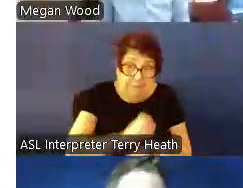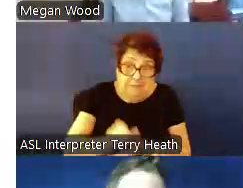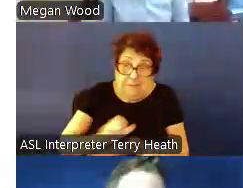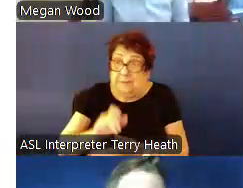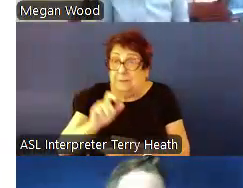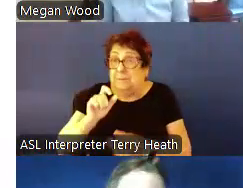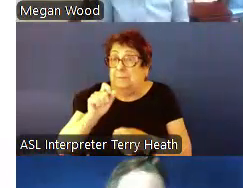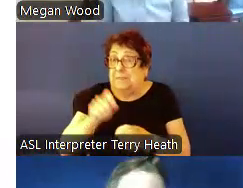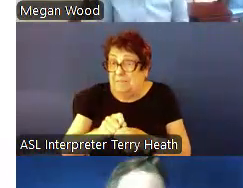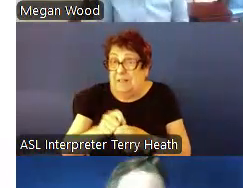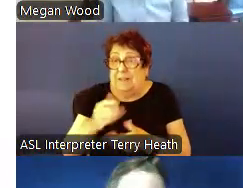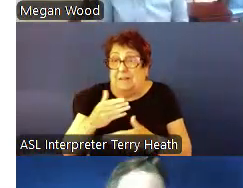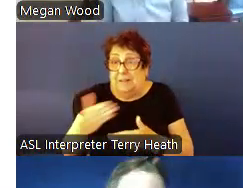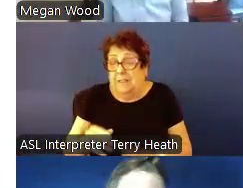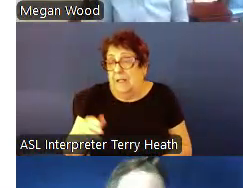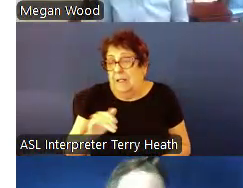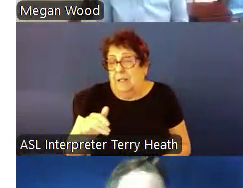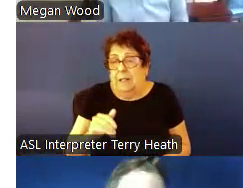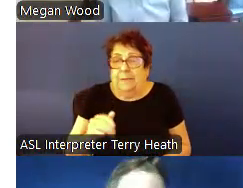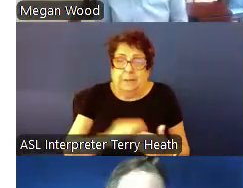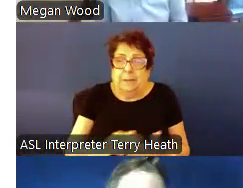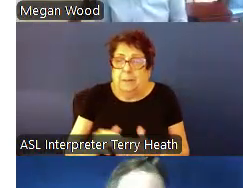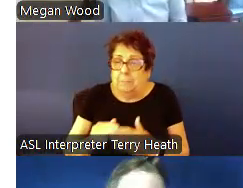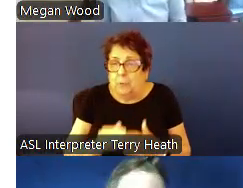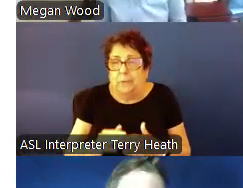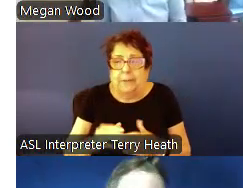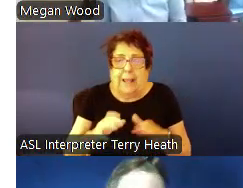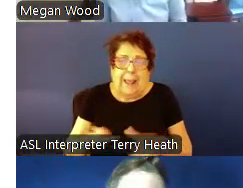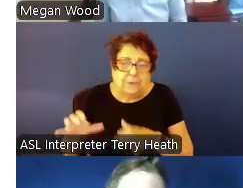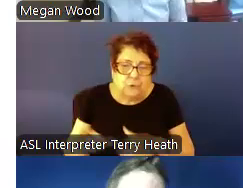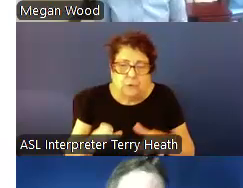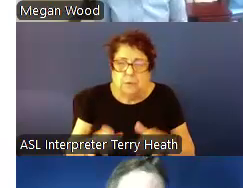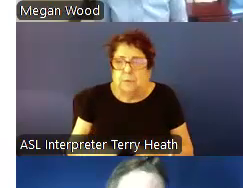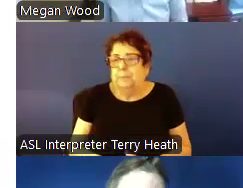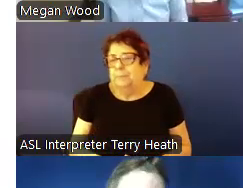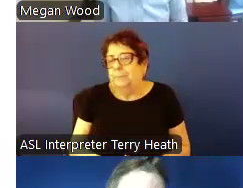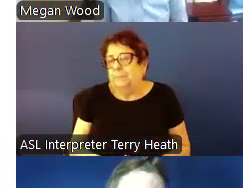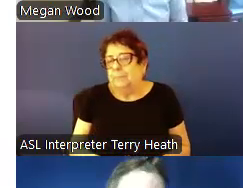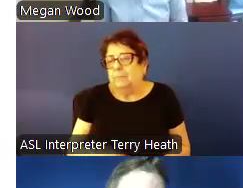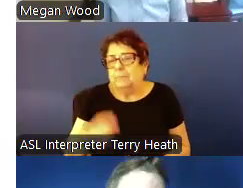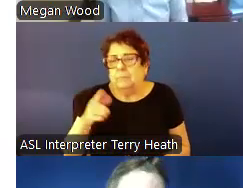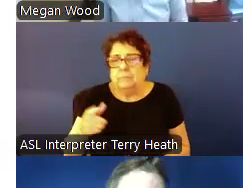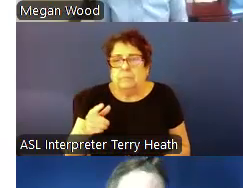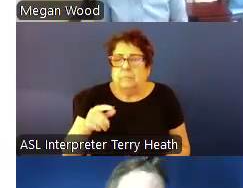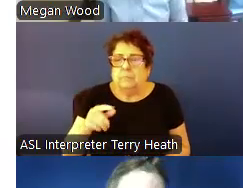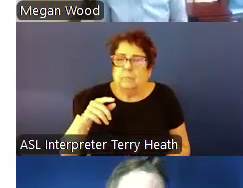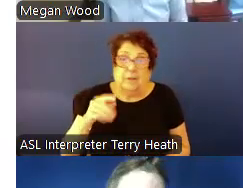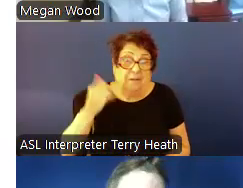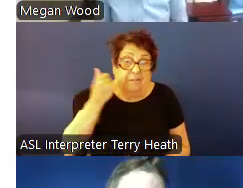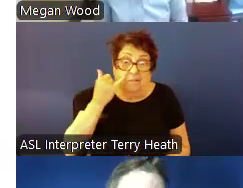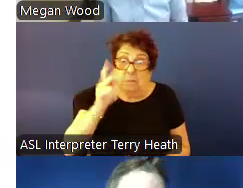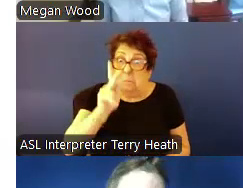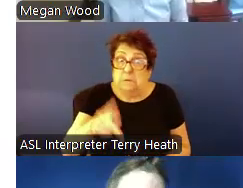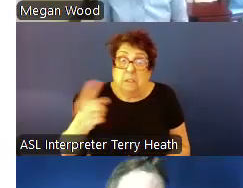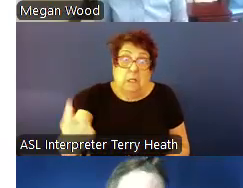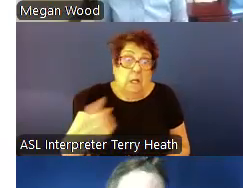Community Services does the energy assistance, the LIHEAP program and the PIP program. So if a person comes to us a utility bill,